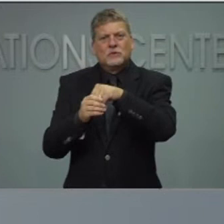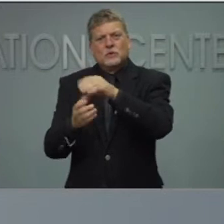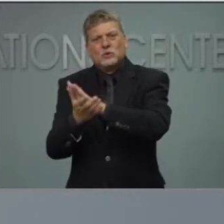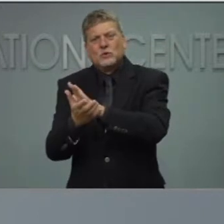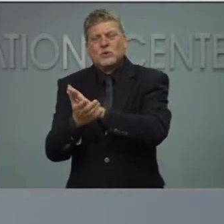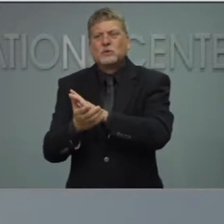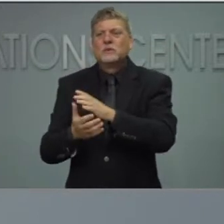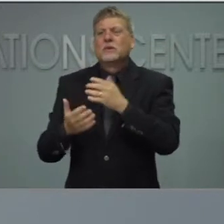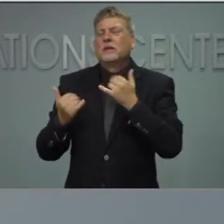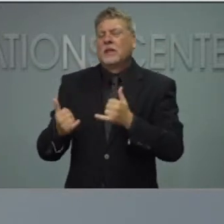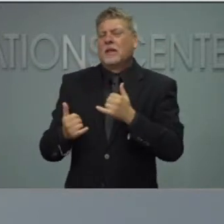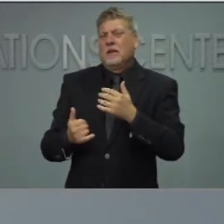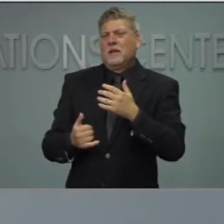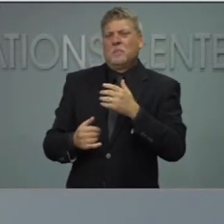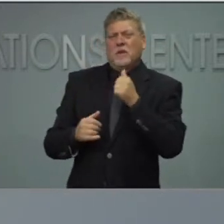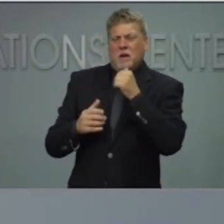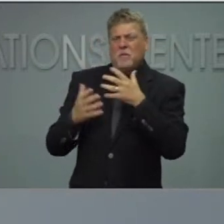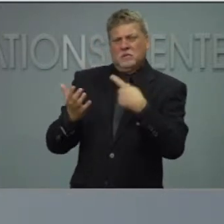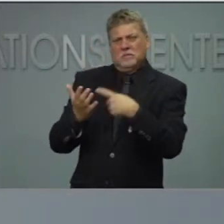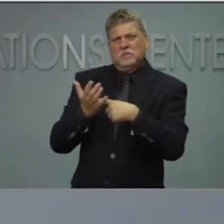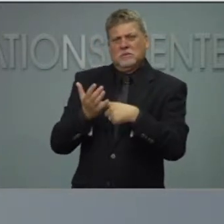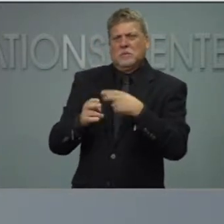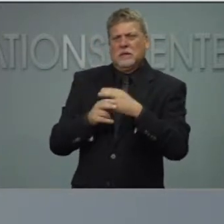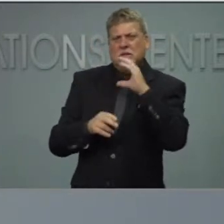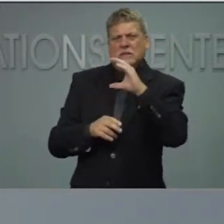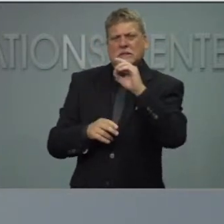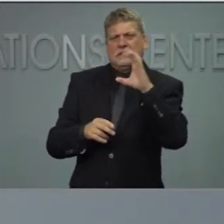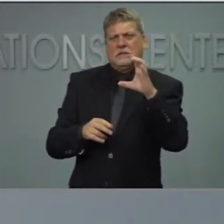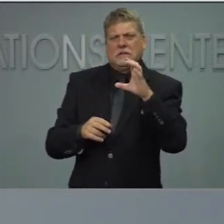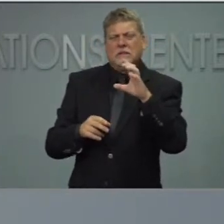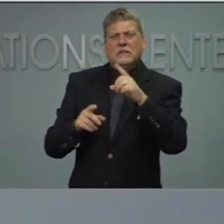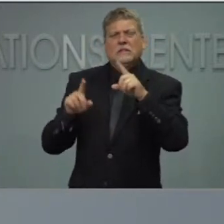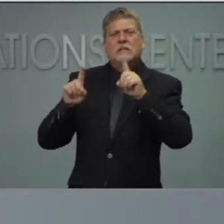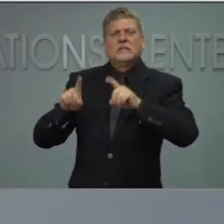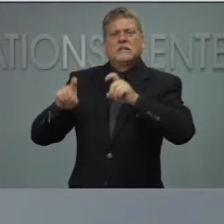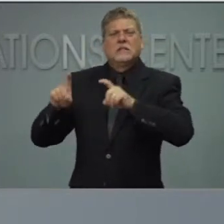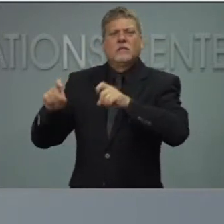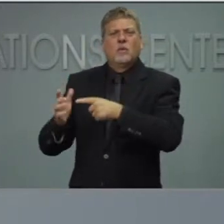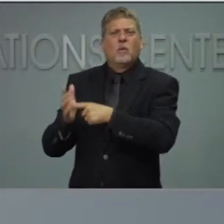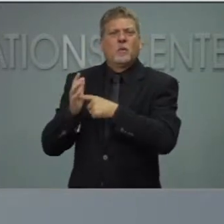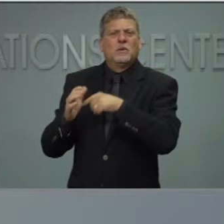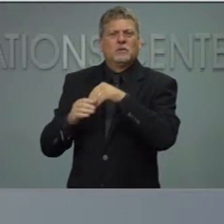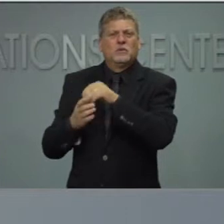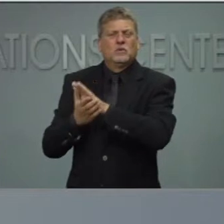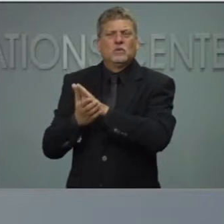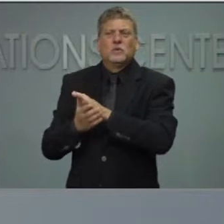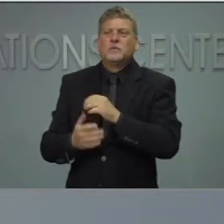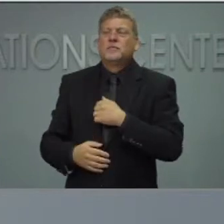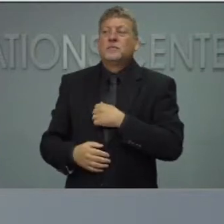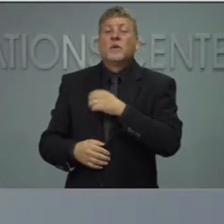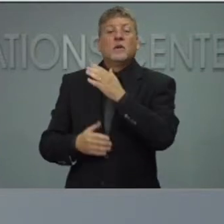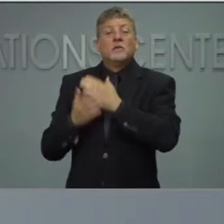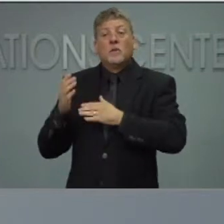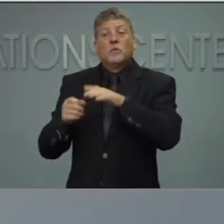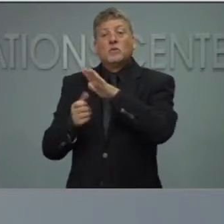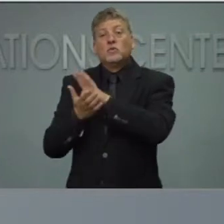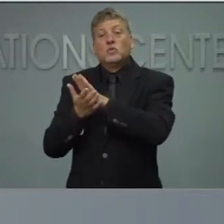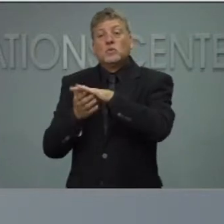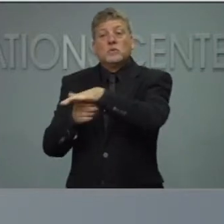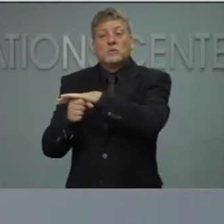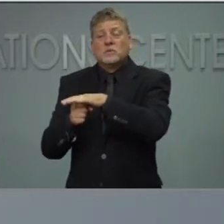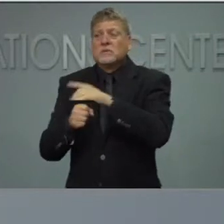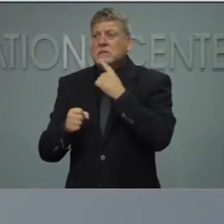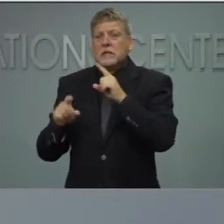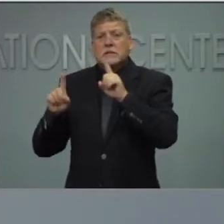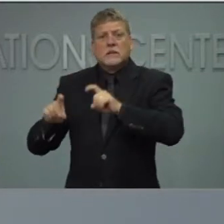opt-in plan where I believe about 52 of the LEAs have opted in, but some larger districts have not. And we're hearing from parents that are saying there's no